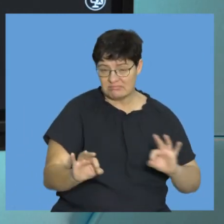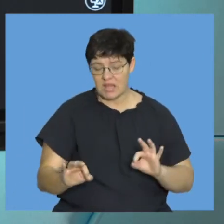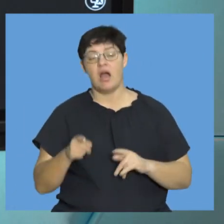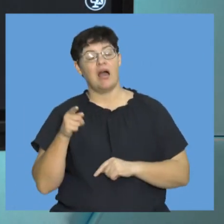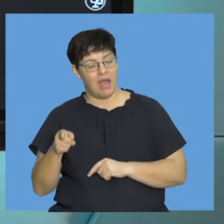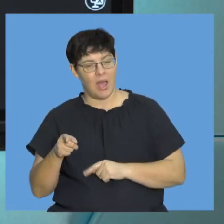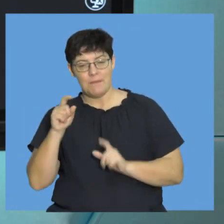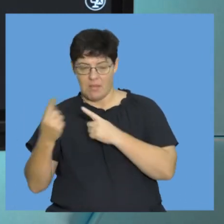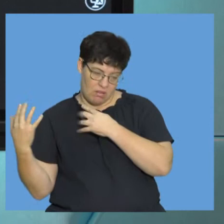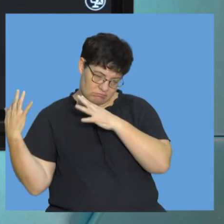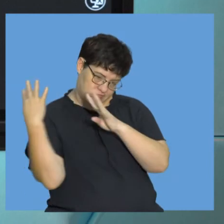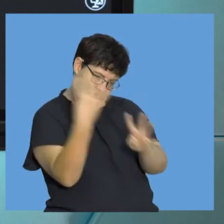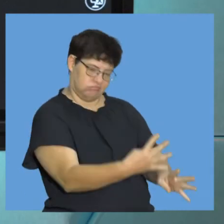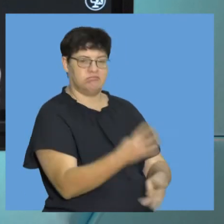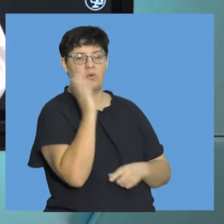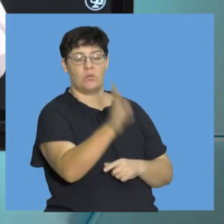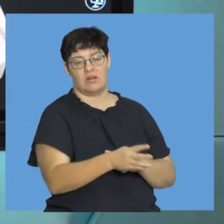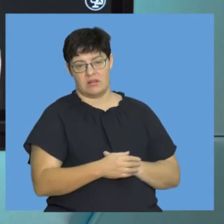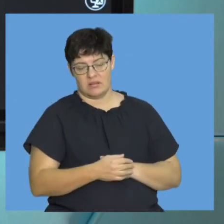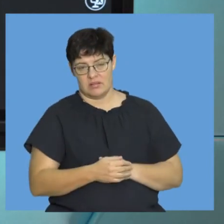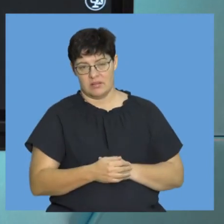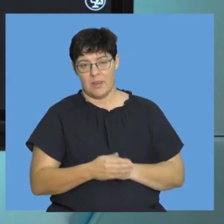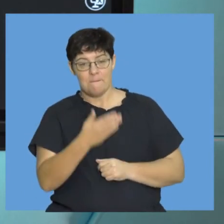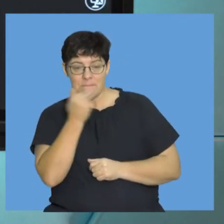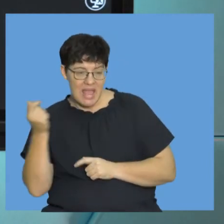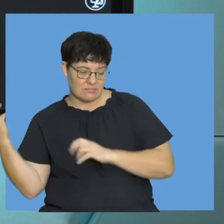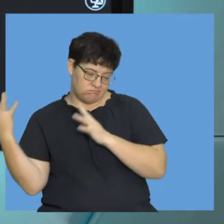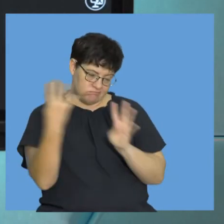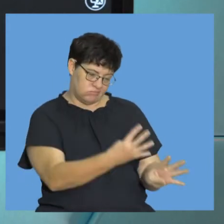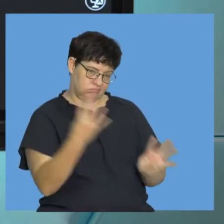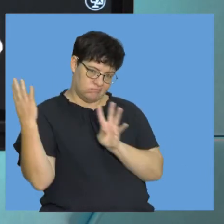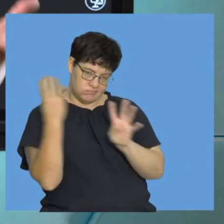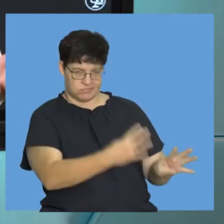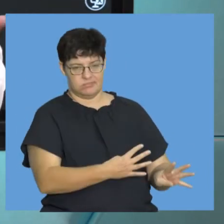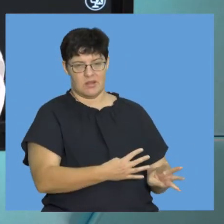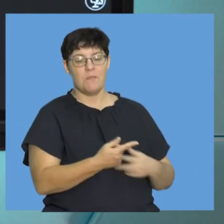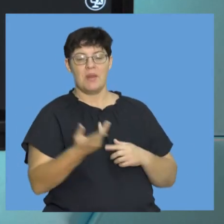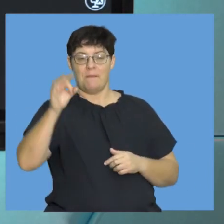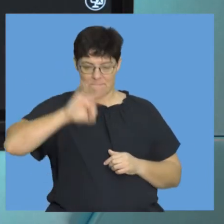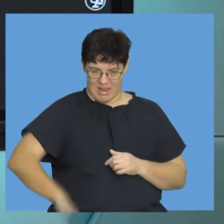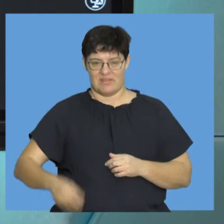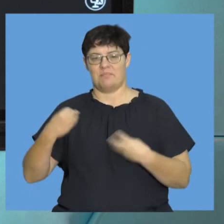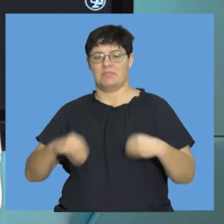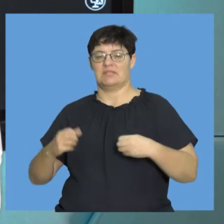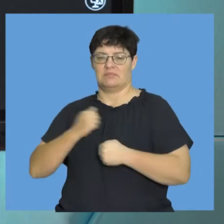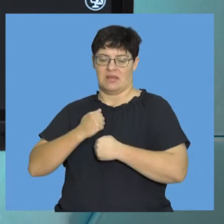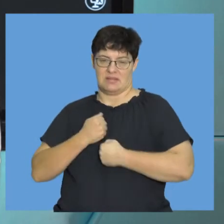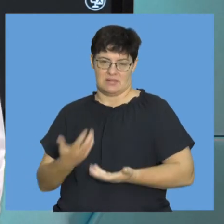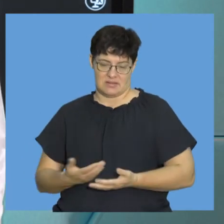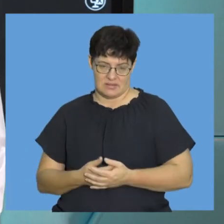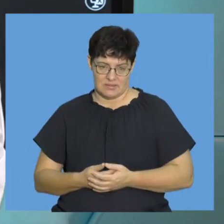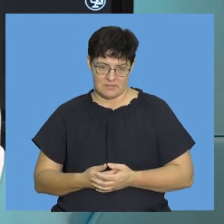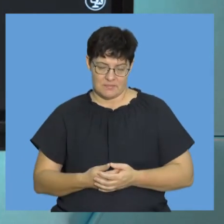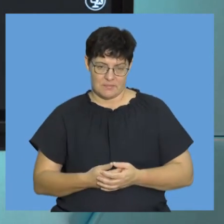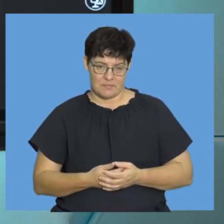the customers, and you're going to attract the best consumers who would then be of benefit to our business. So